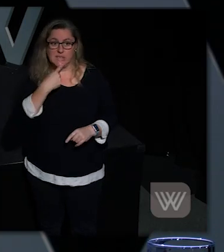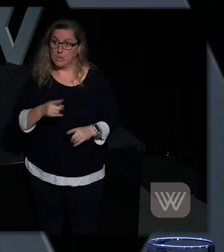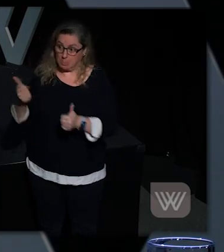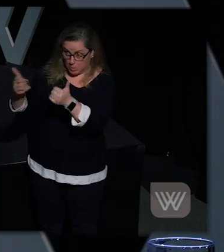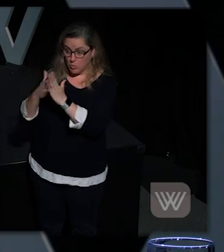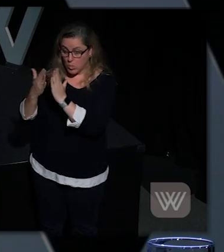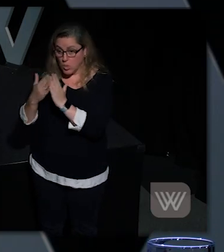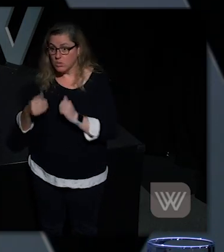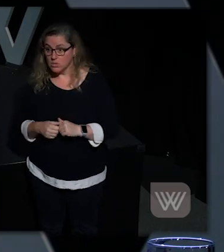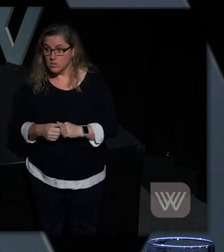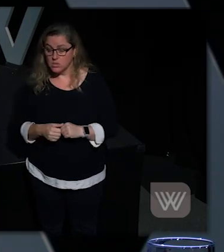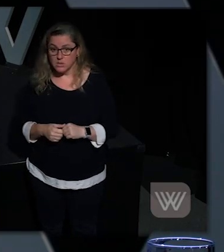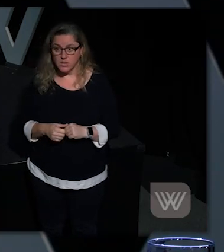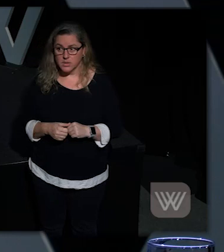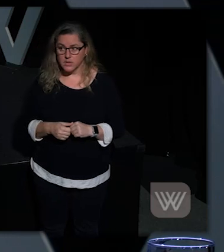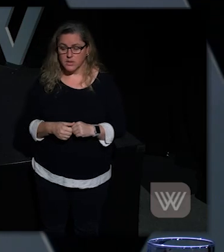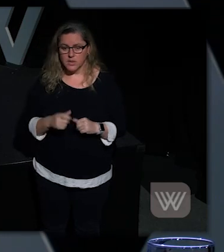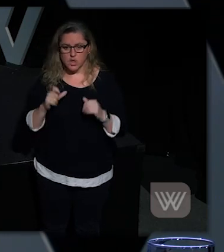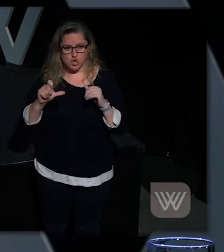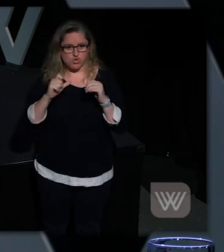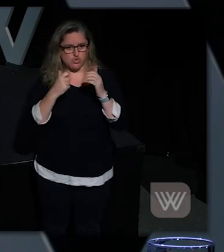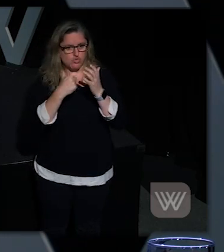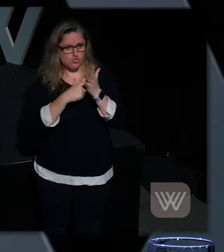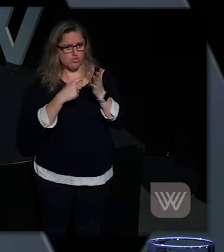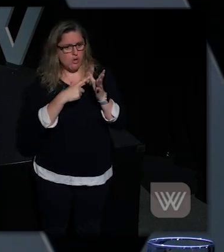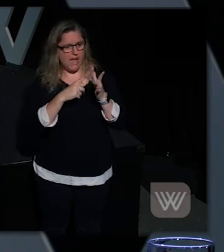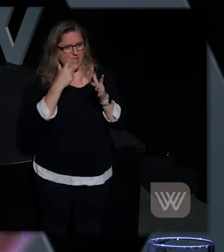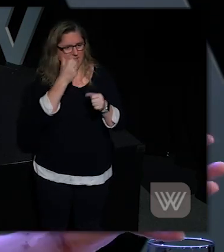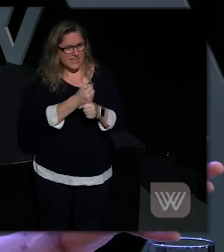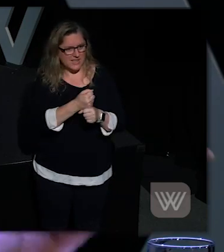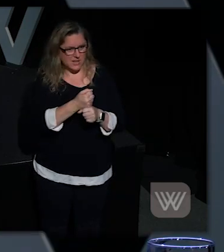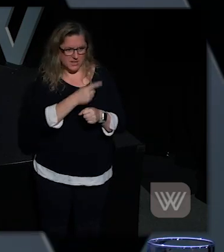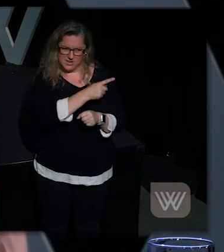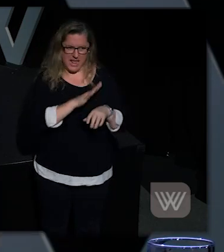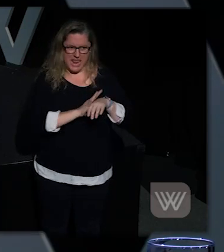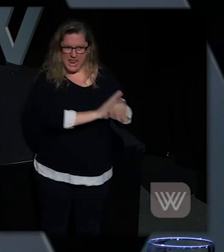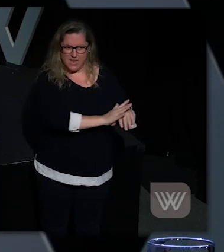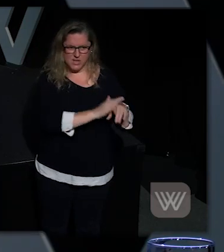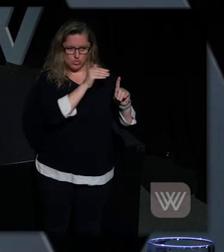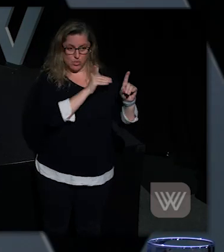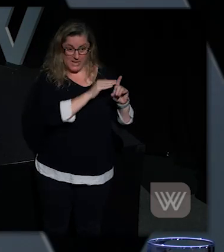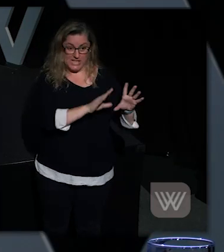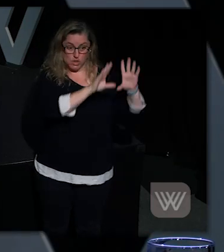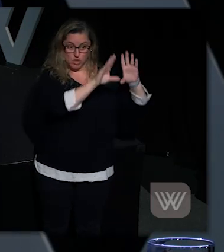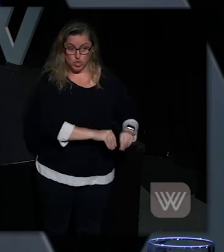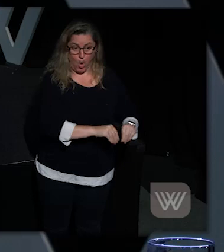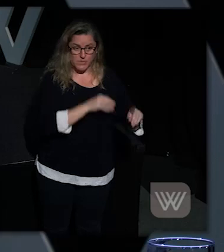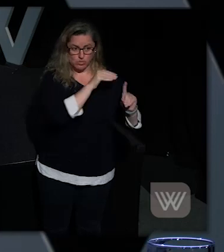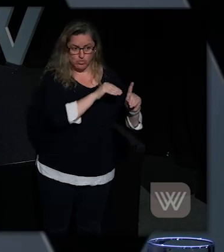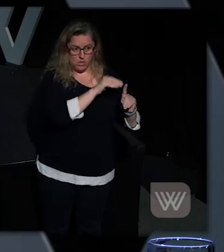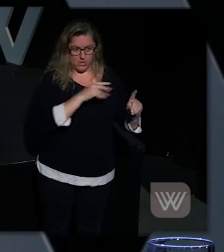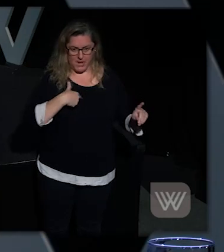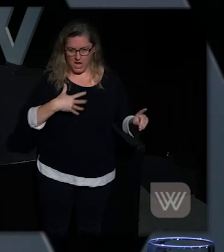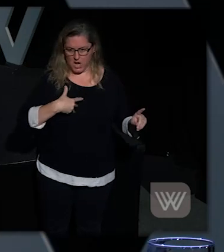good book. And Craig, he's a really left-wing troll who actually stopped trolling after I interviewed him because he said,